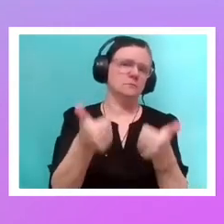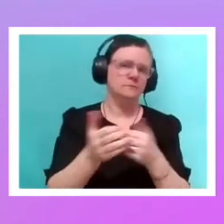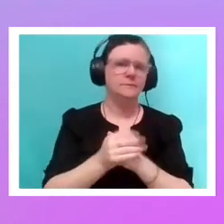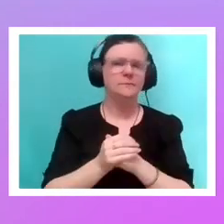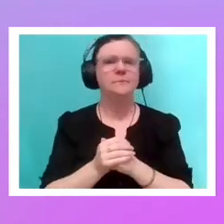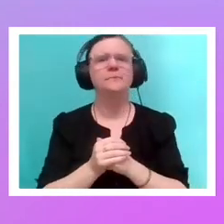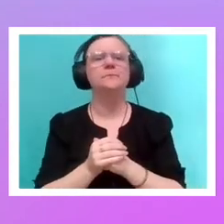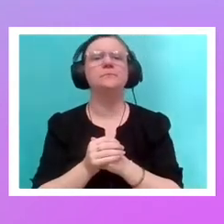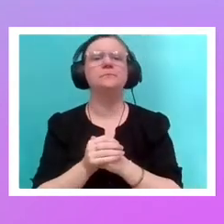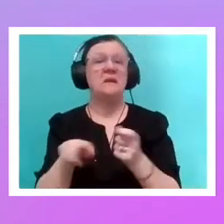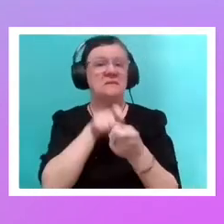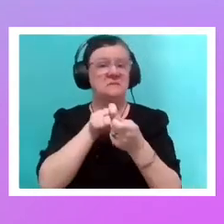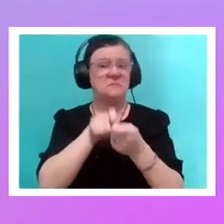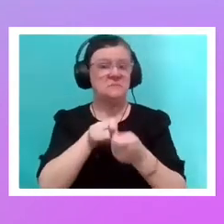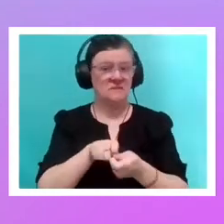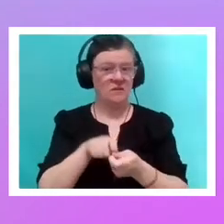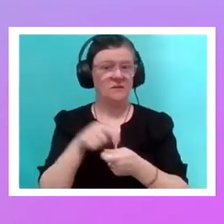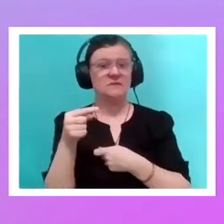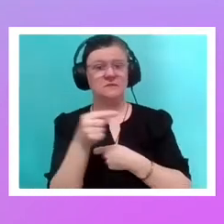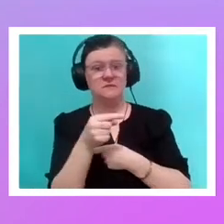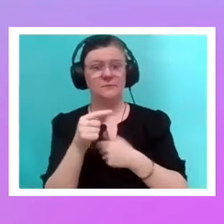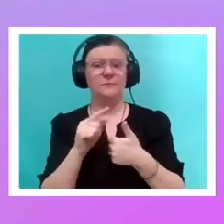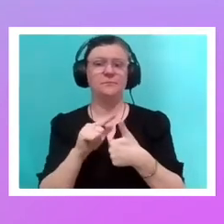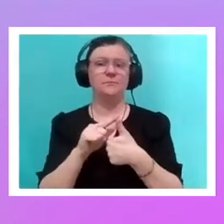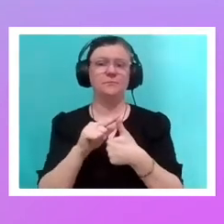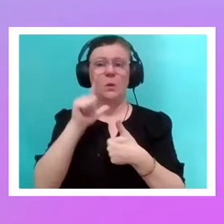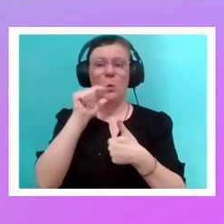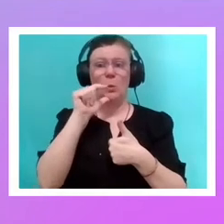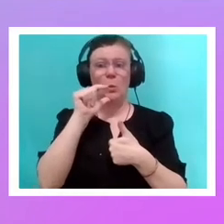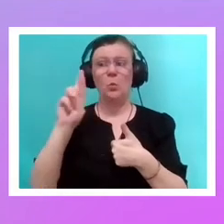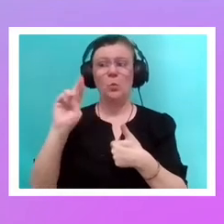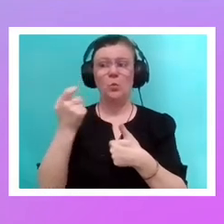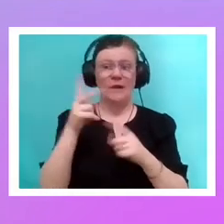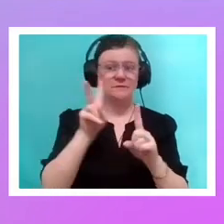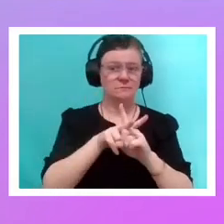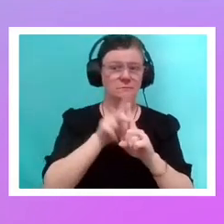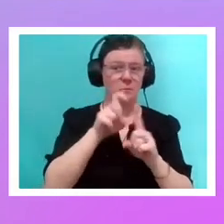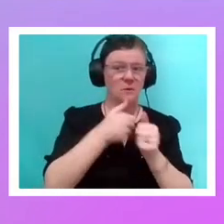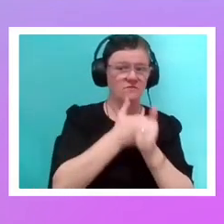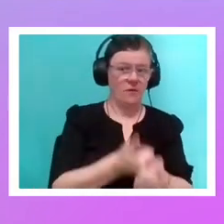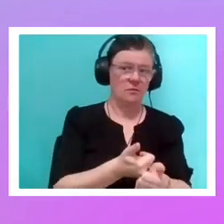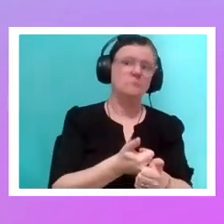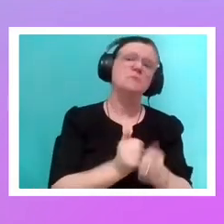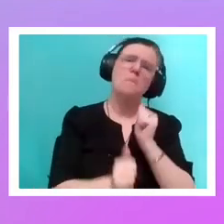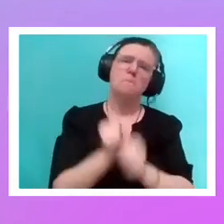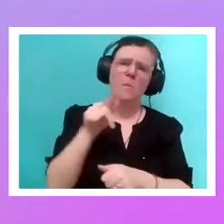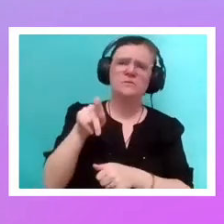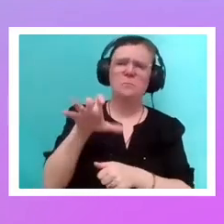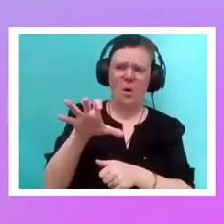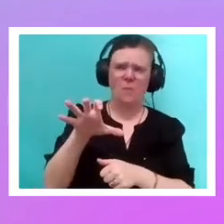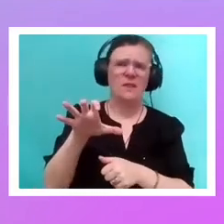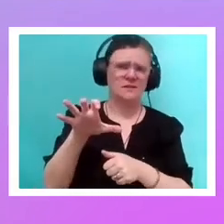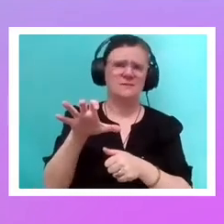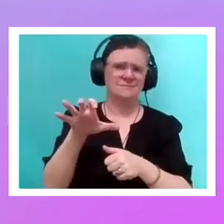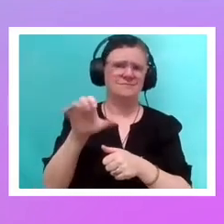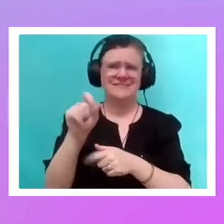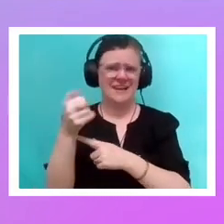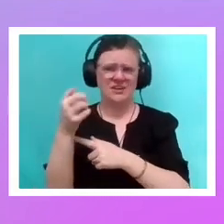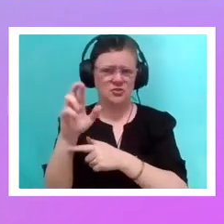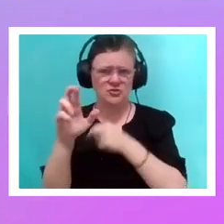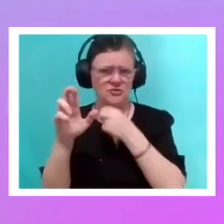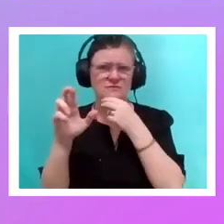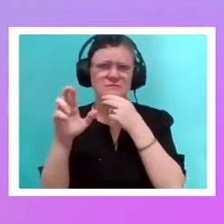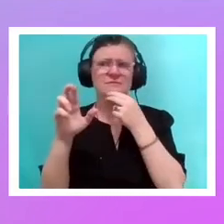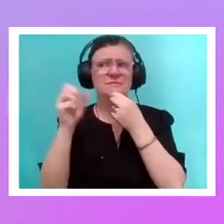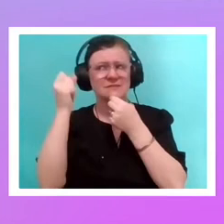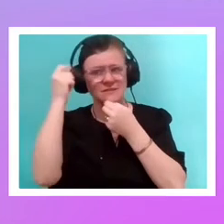Specifics in the regulations guidance include who the regulations apply to, which is most public sector bodies, but organisations have